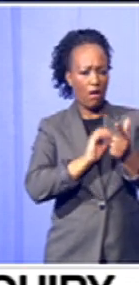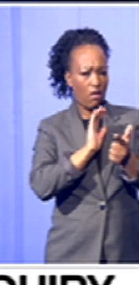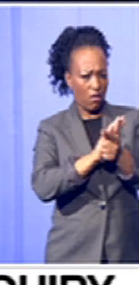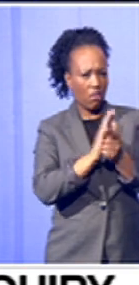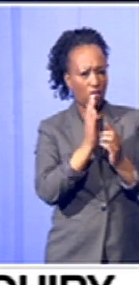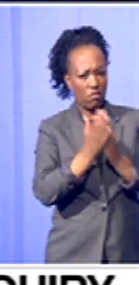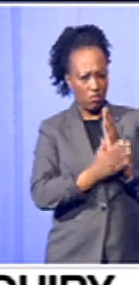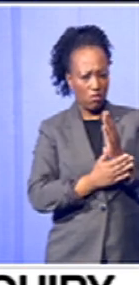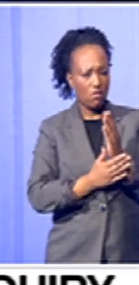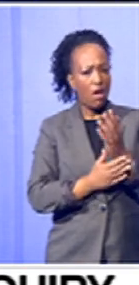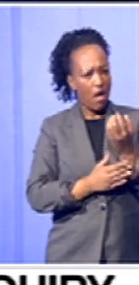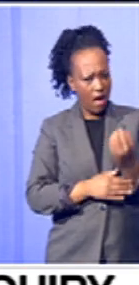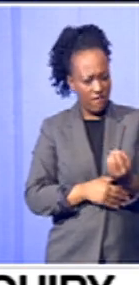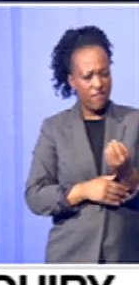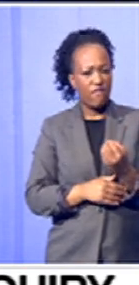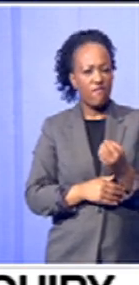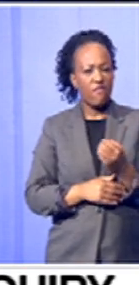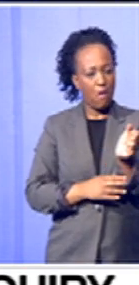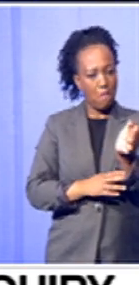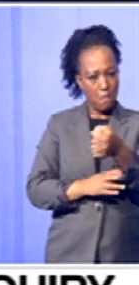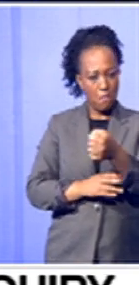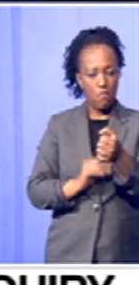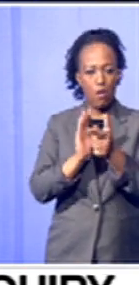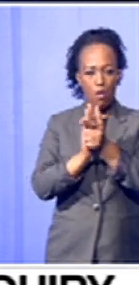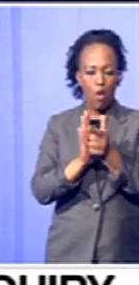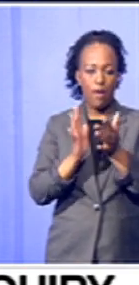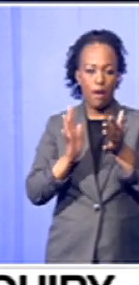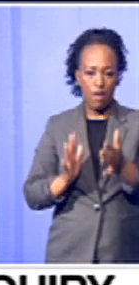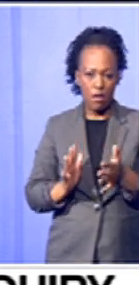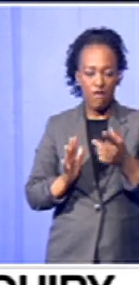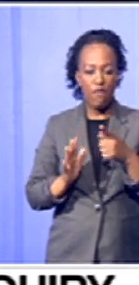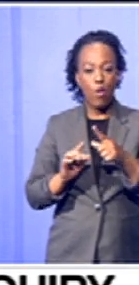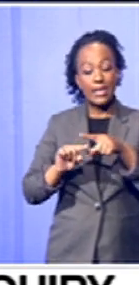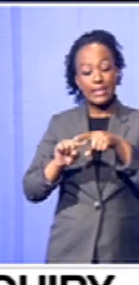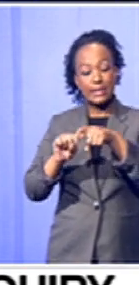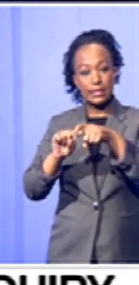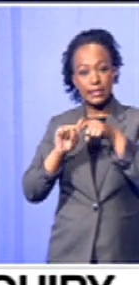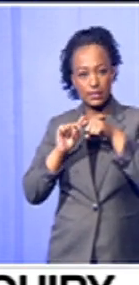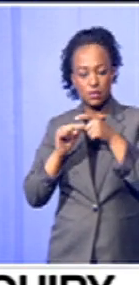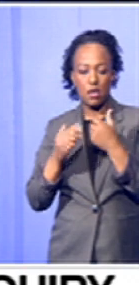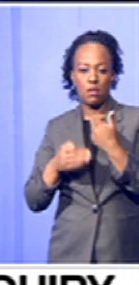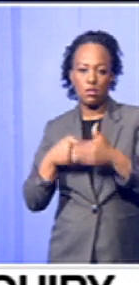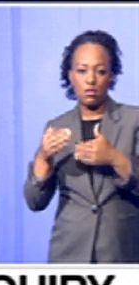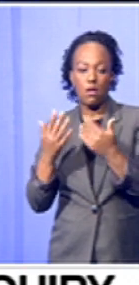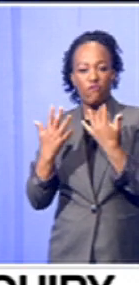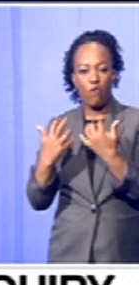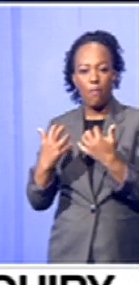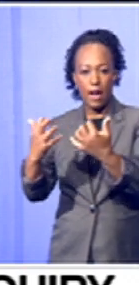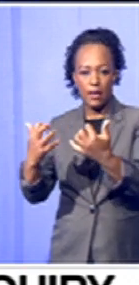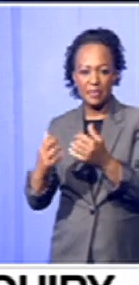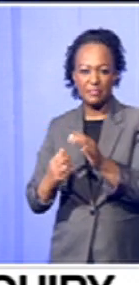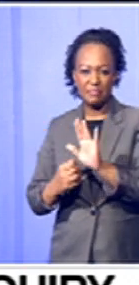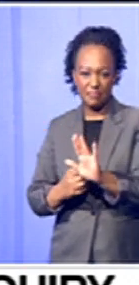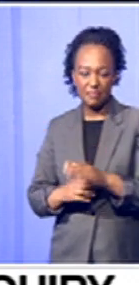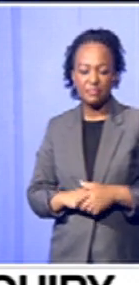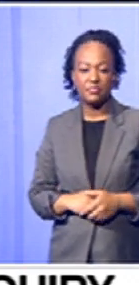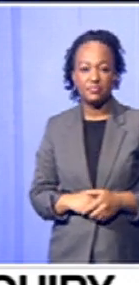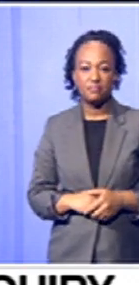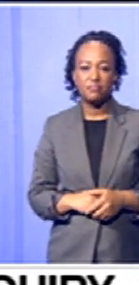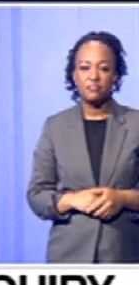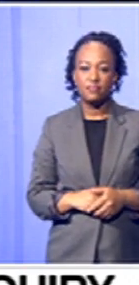of representation to the impeachment process of Parliament. Now,